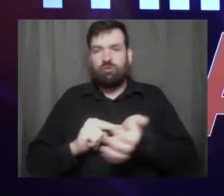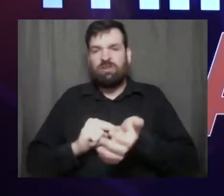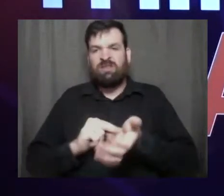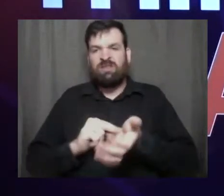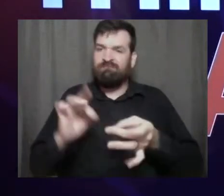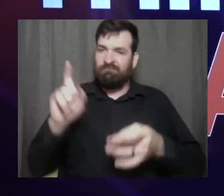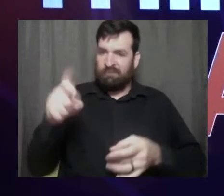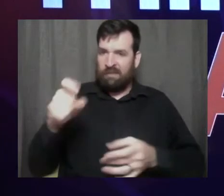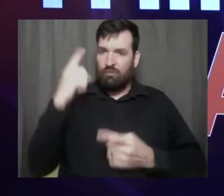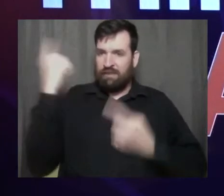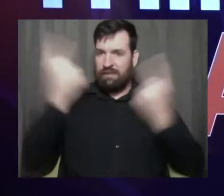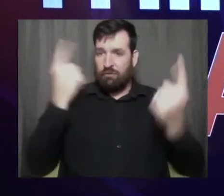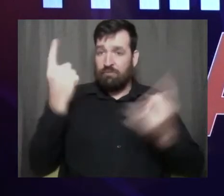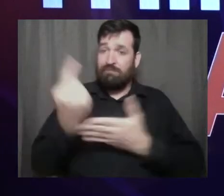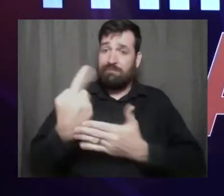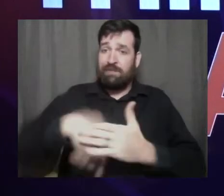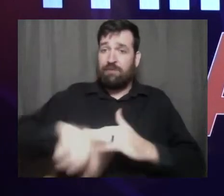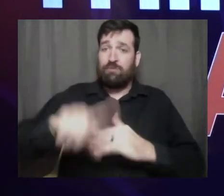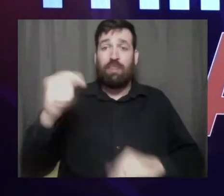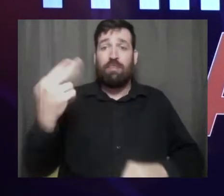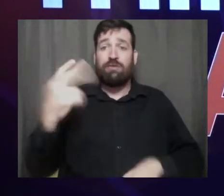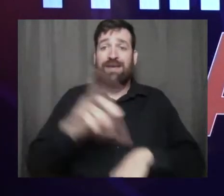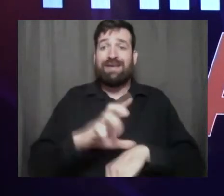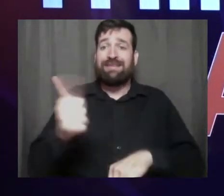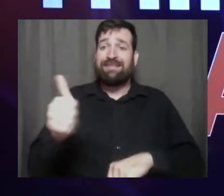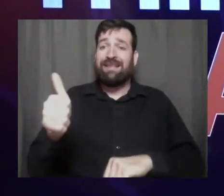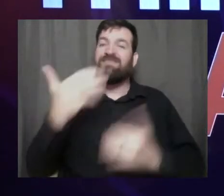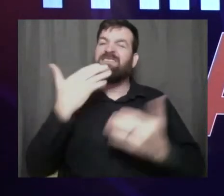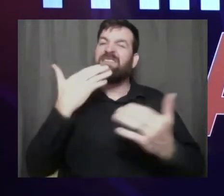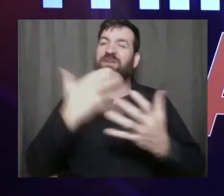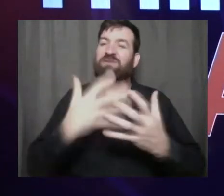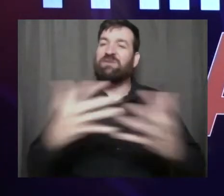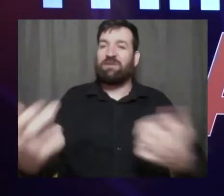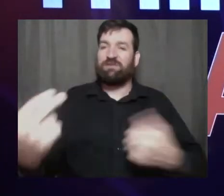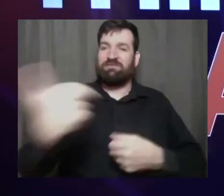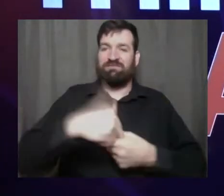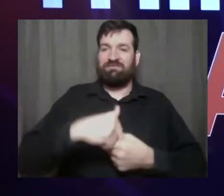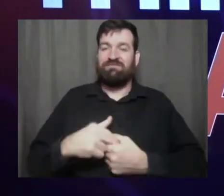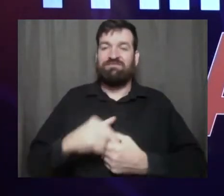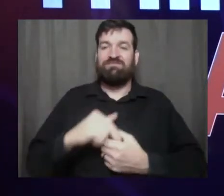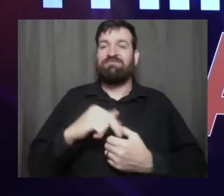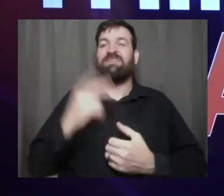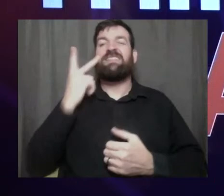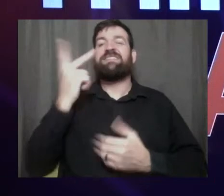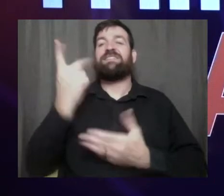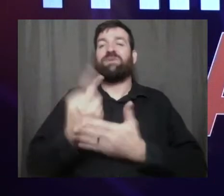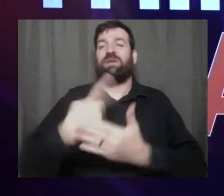Thursday morning at 10 a.m. Thank you so much for joining us this morning. See you next week.